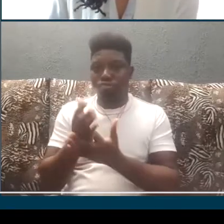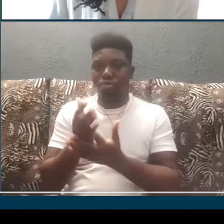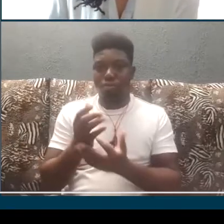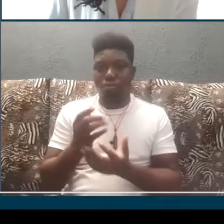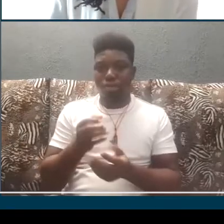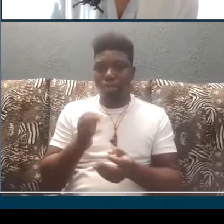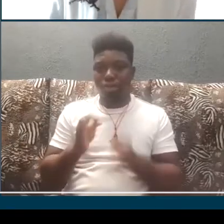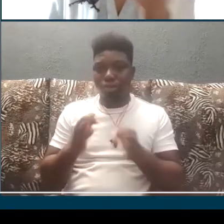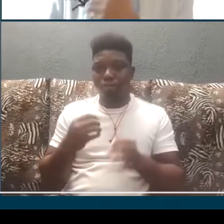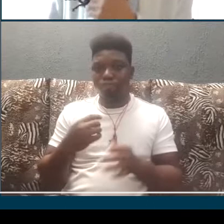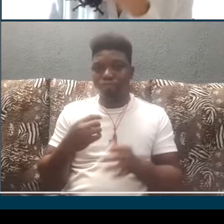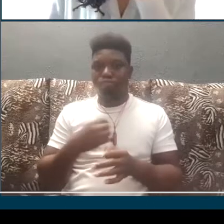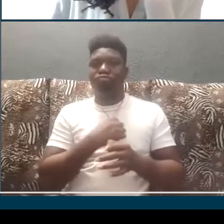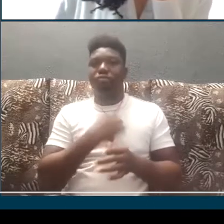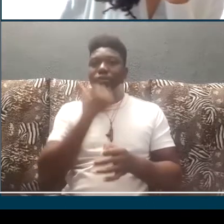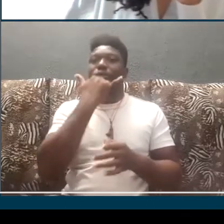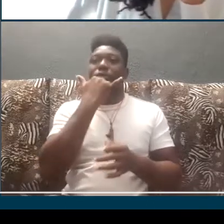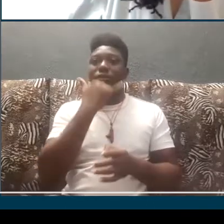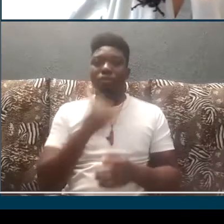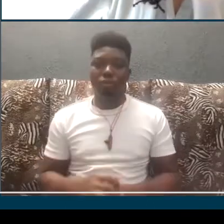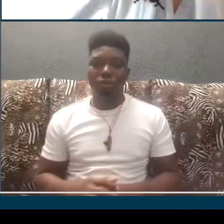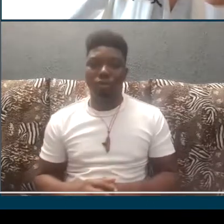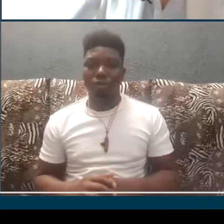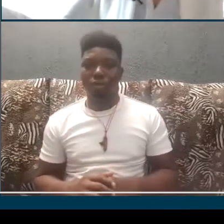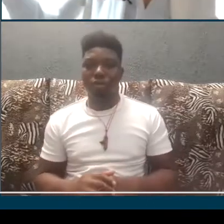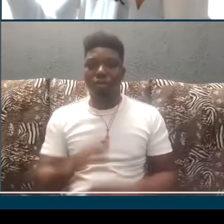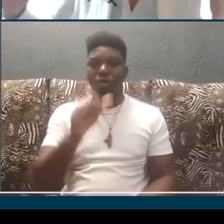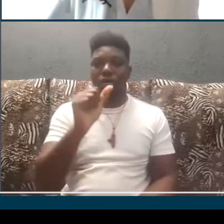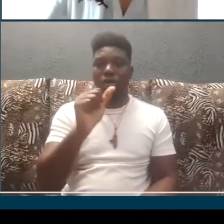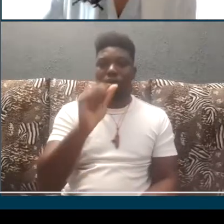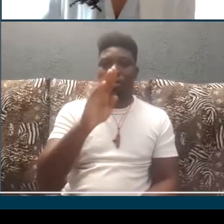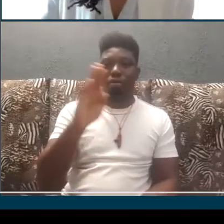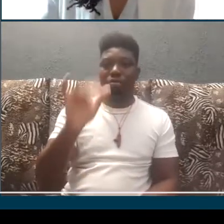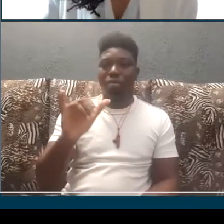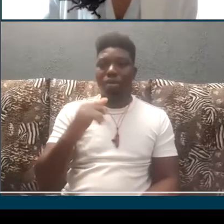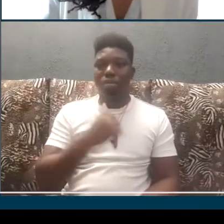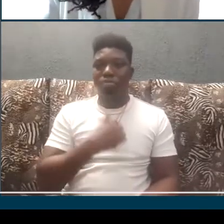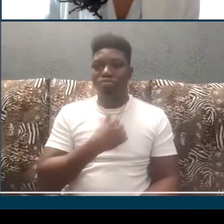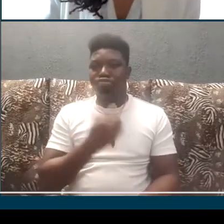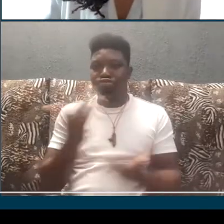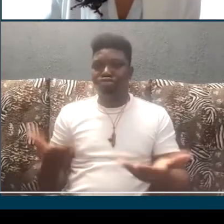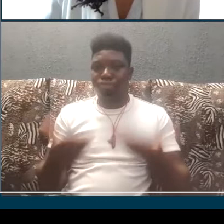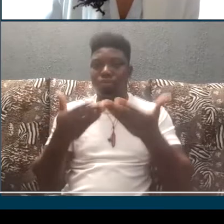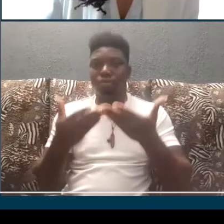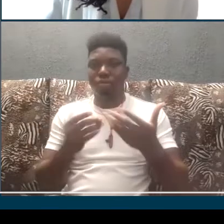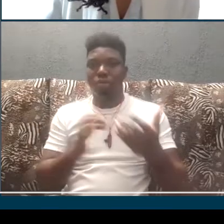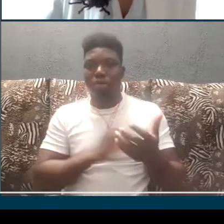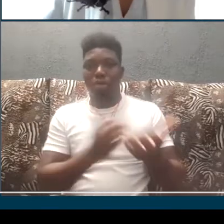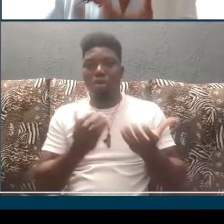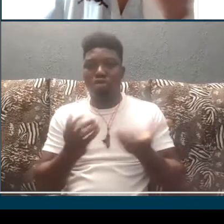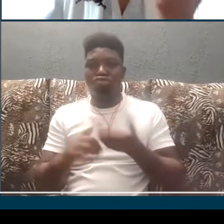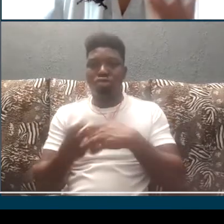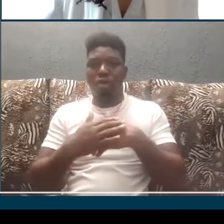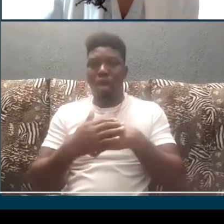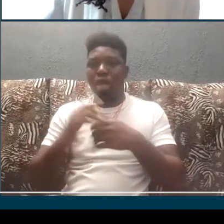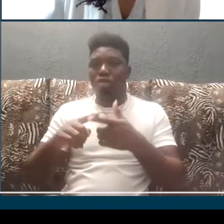misspoke. Abby, I'm going to introduce the next two panelists, but then I want to come back to this so that we can continue to